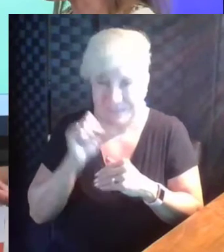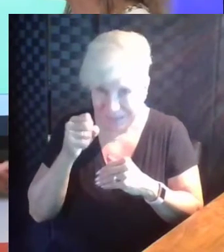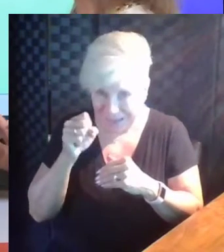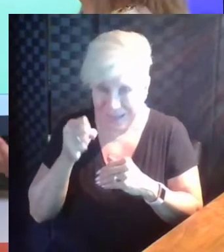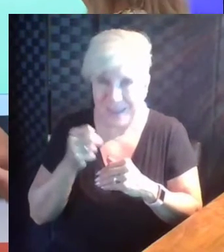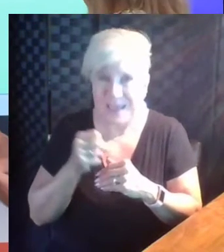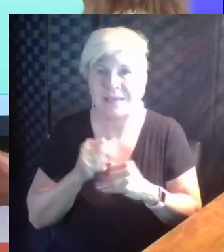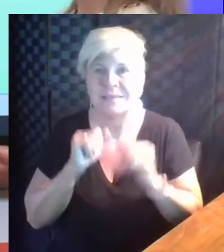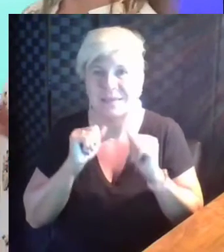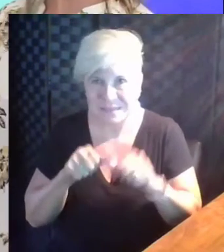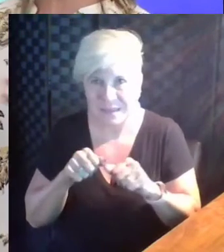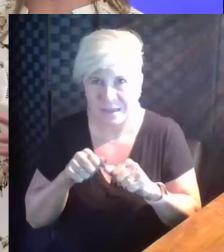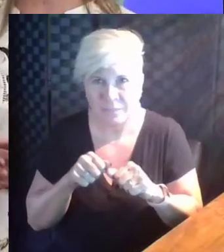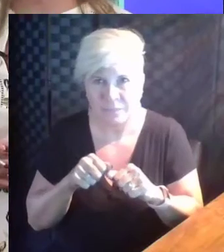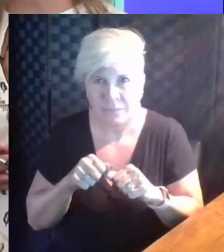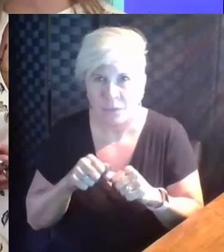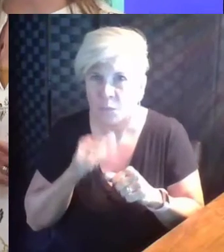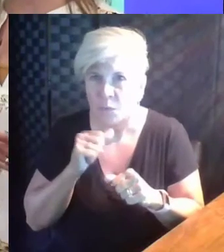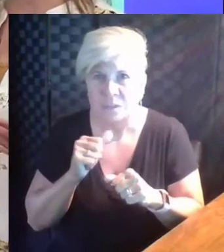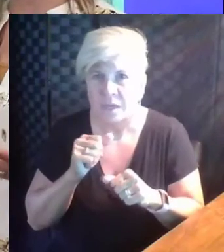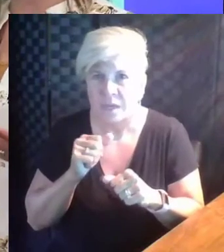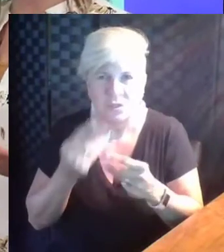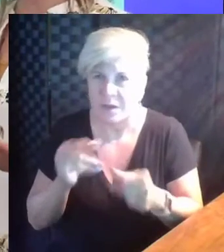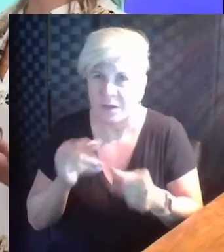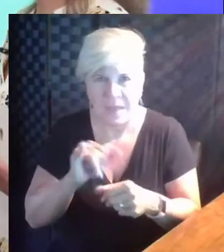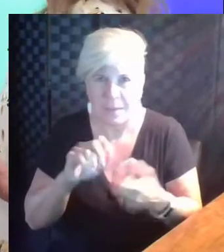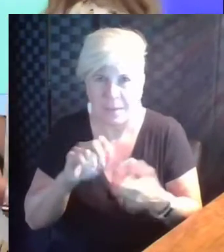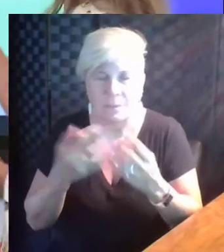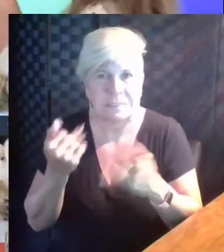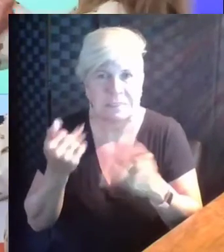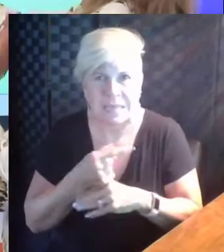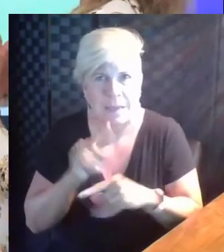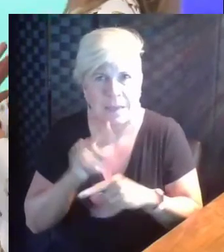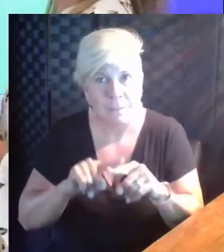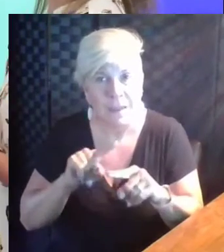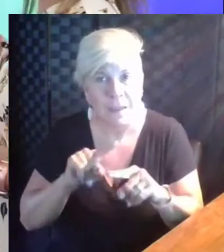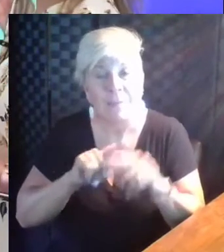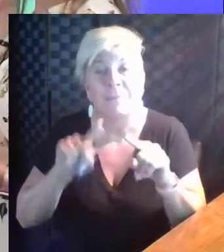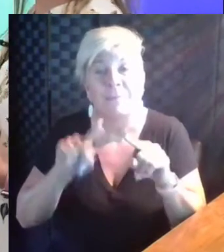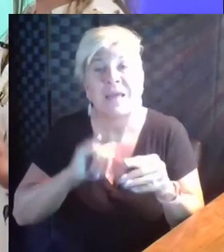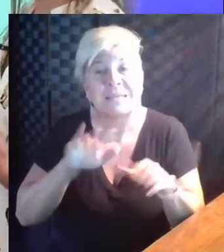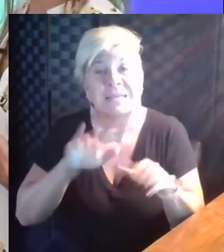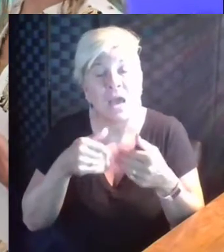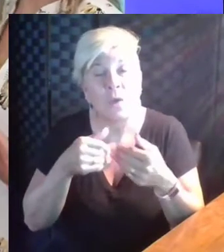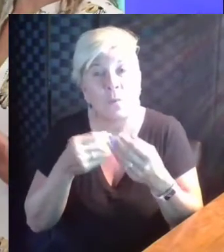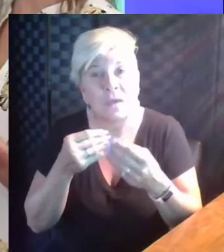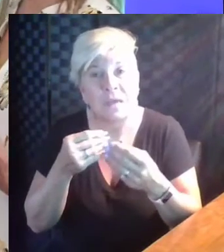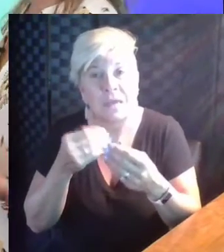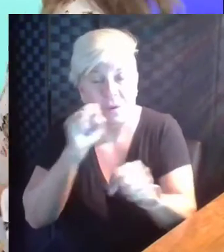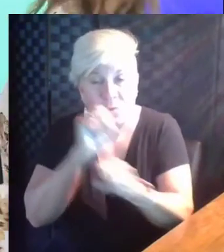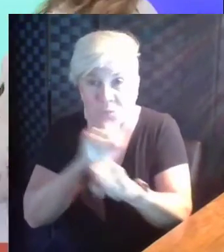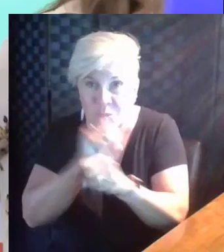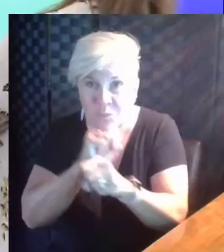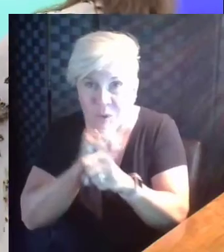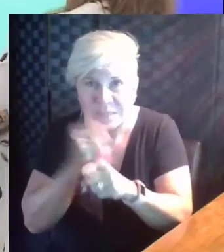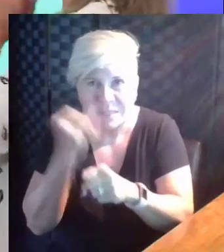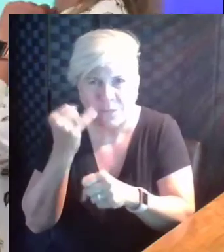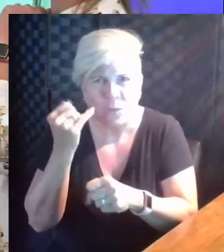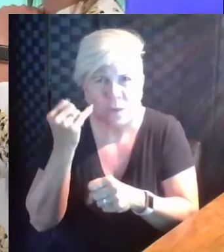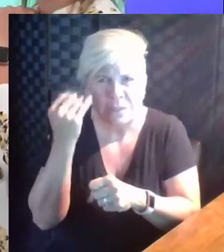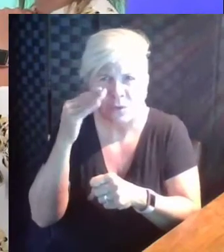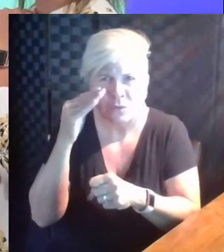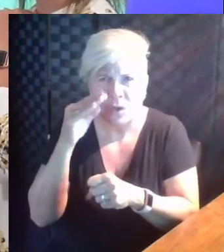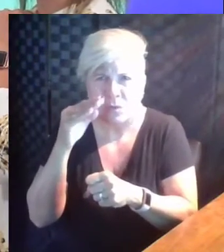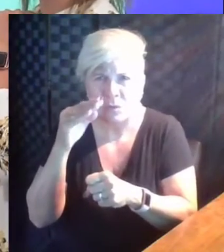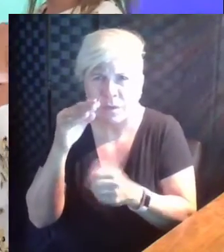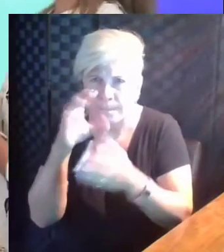Yeah, I can. Well, we're not going to take the time to solve that problem today, but that's how we would go about doing it if we got into a situation where one of our